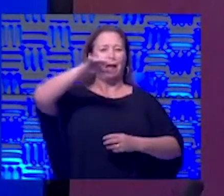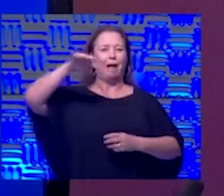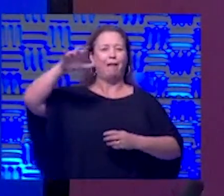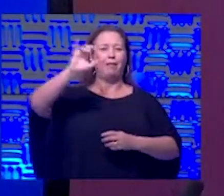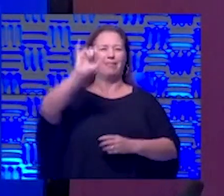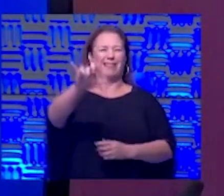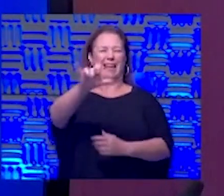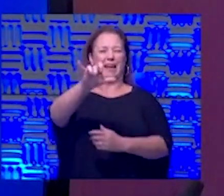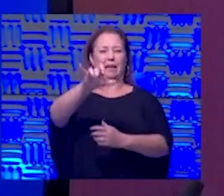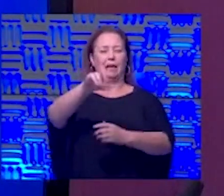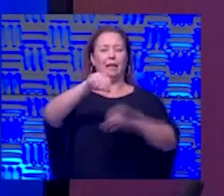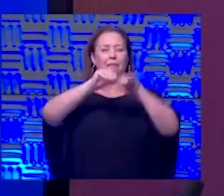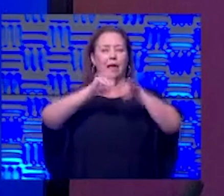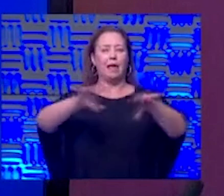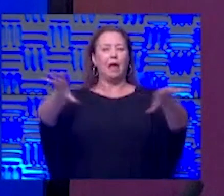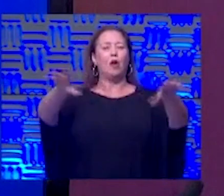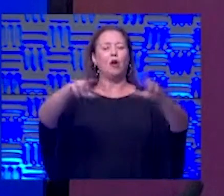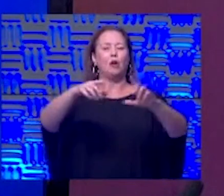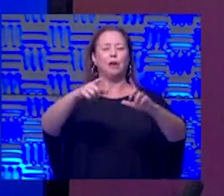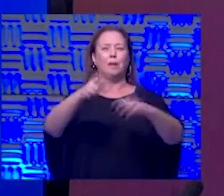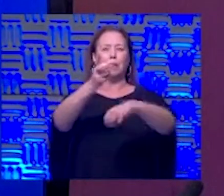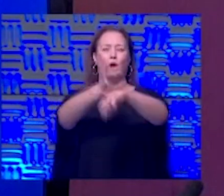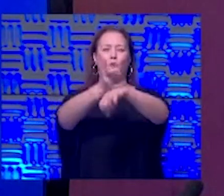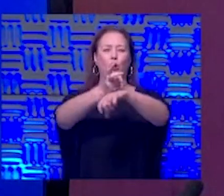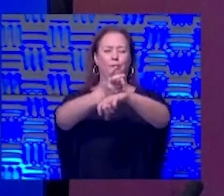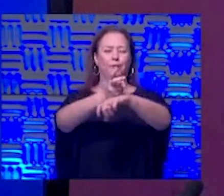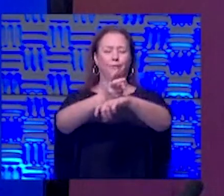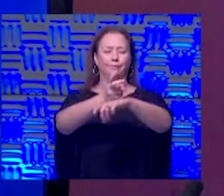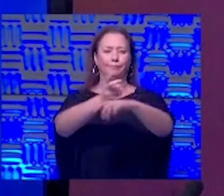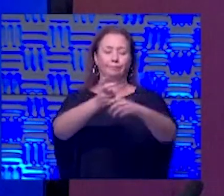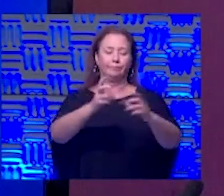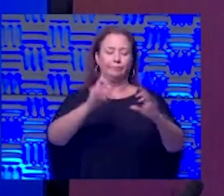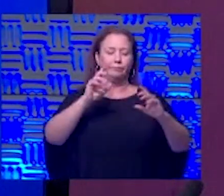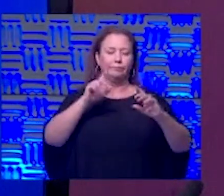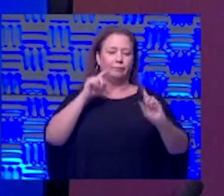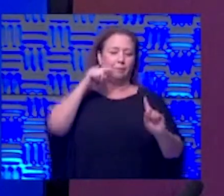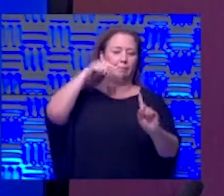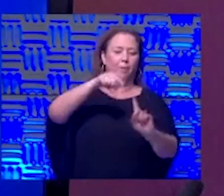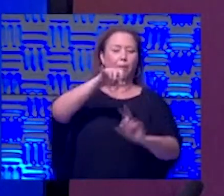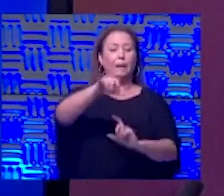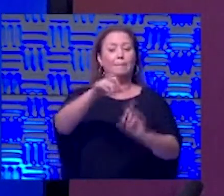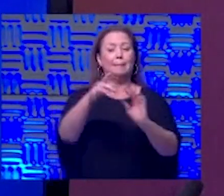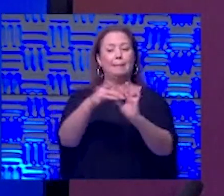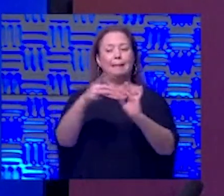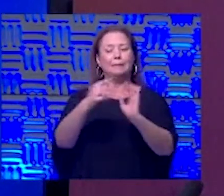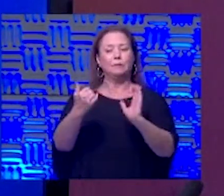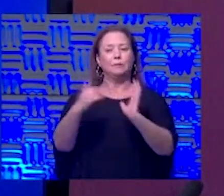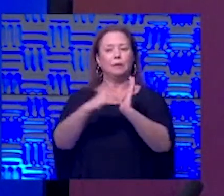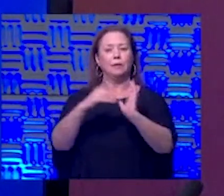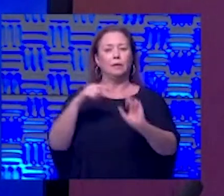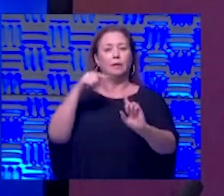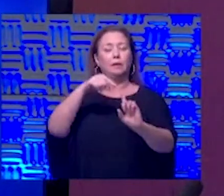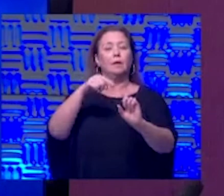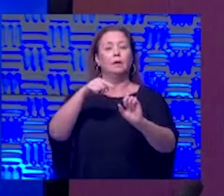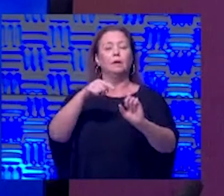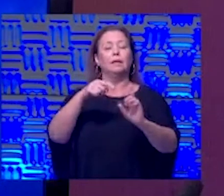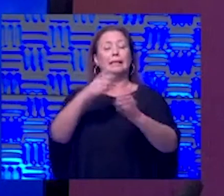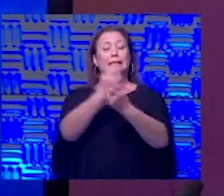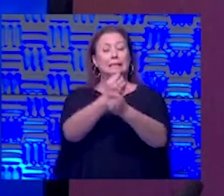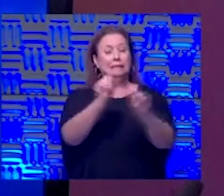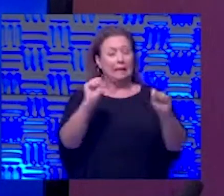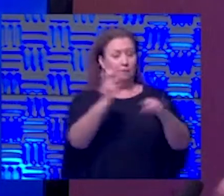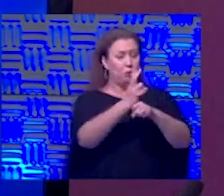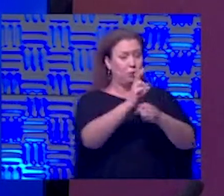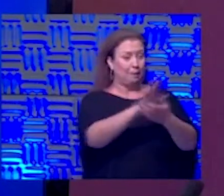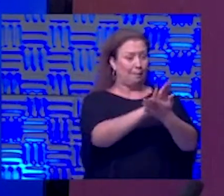this is, I think, would be hard to get at there. But the message goes back to what is it safer to